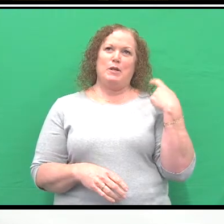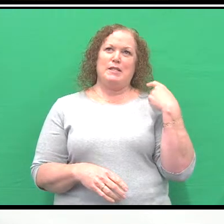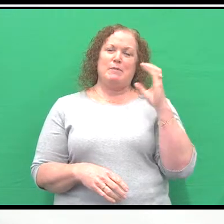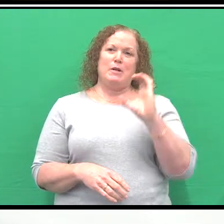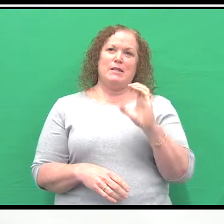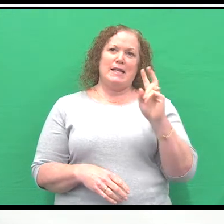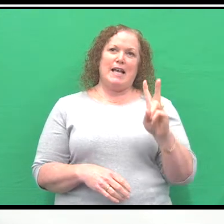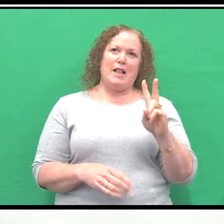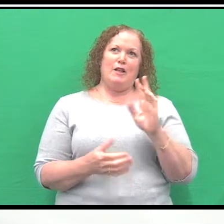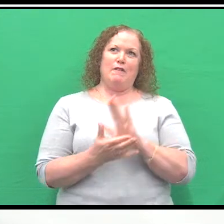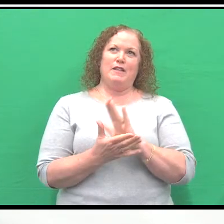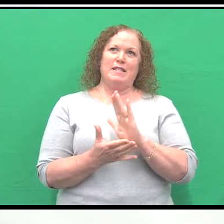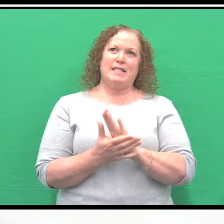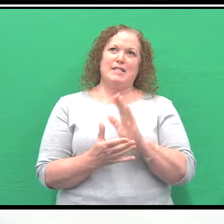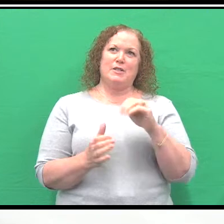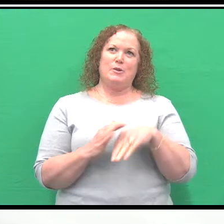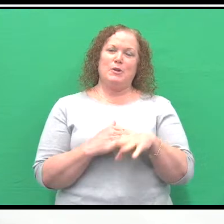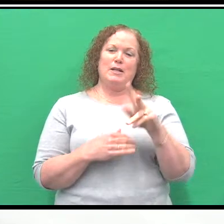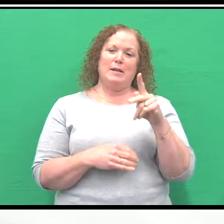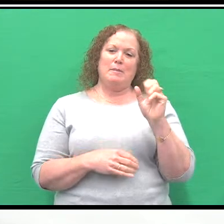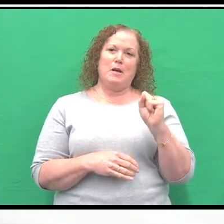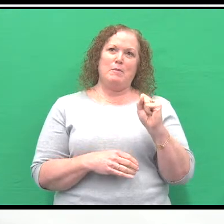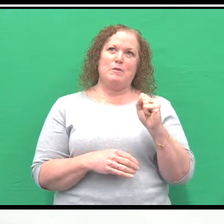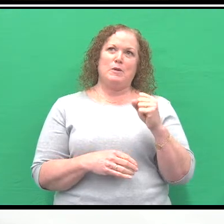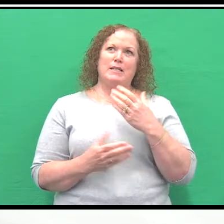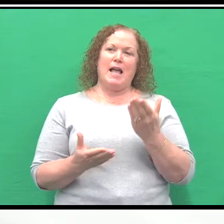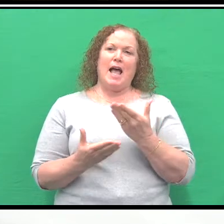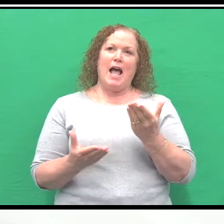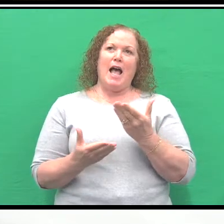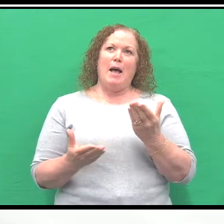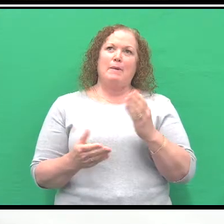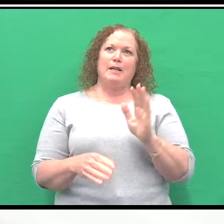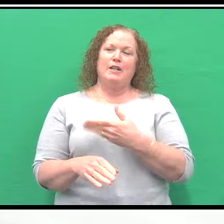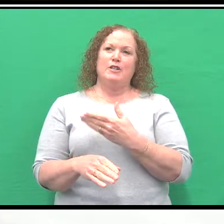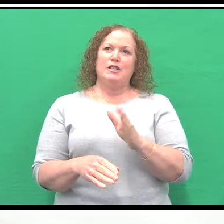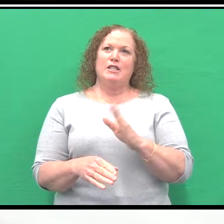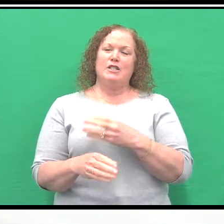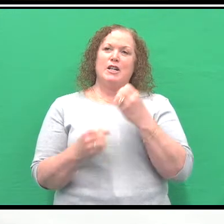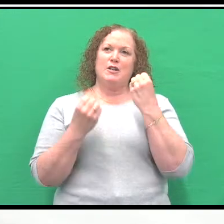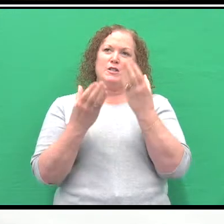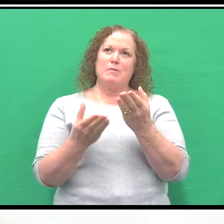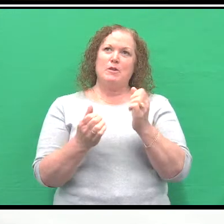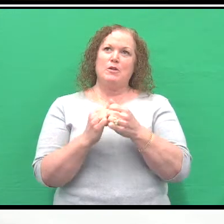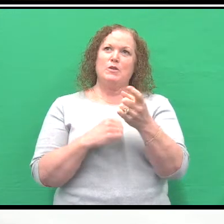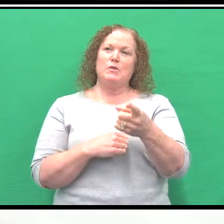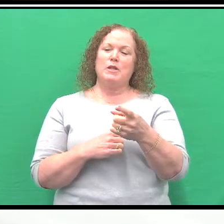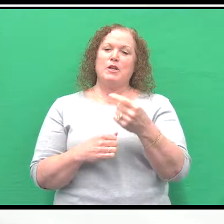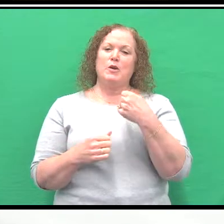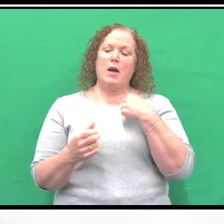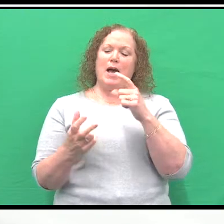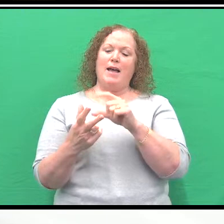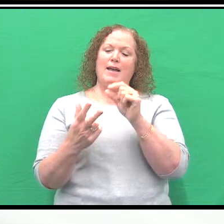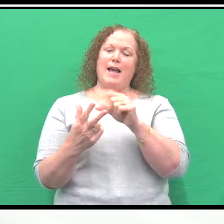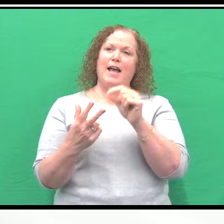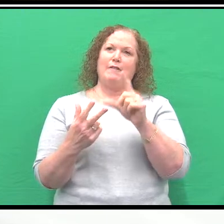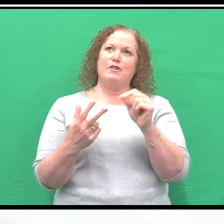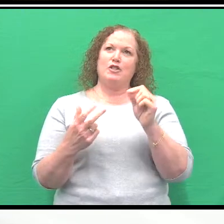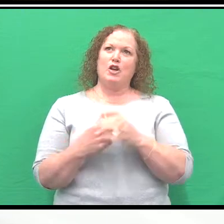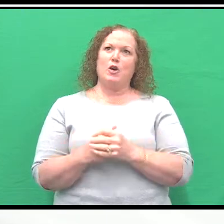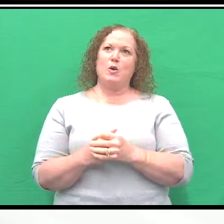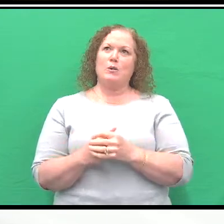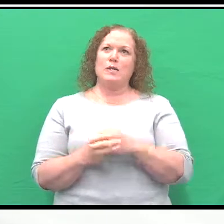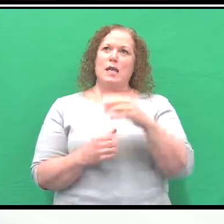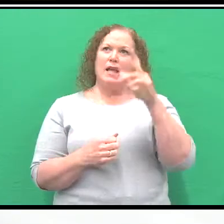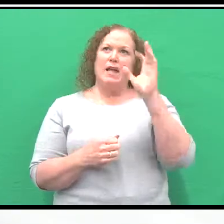Springs, California. I'm here tonight to just share some news with you. I have selected and nominated